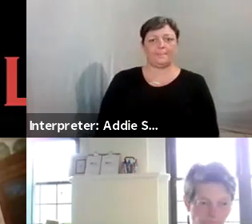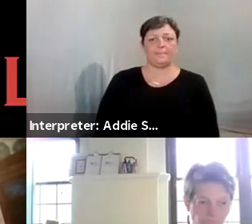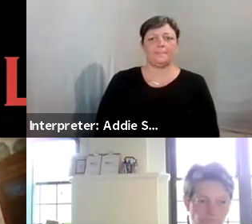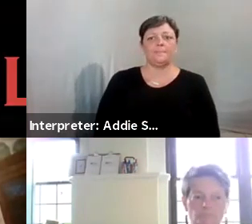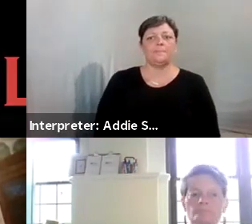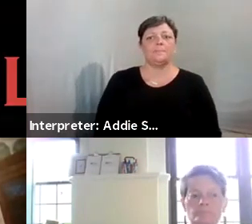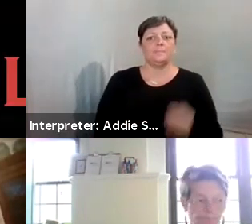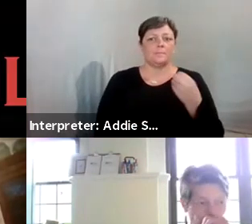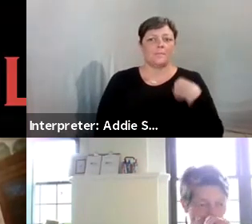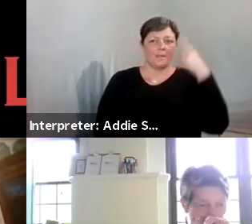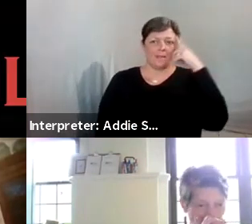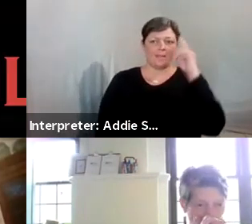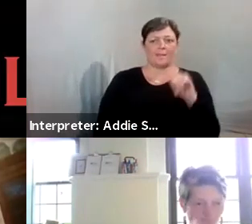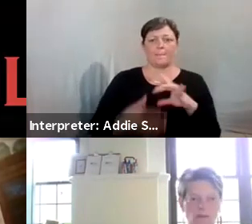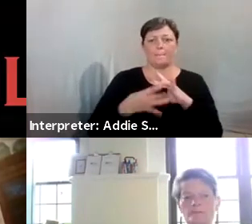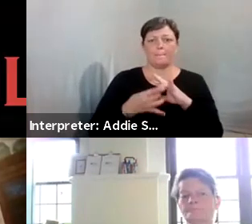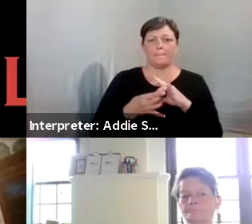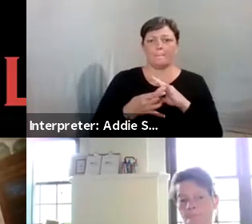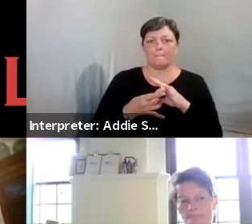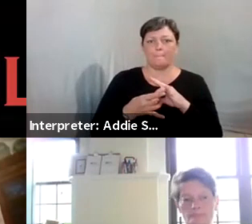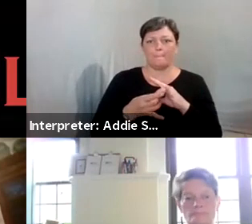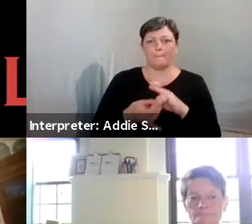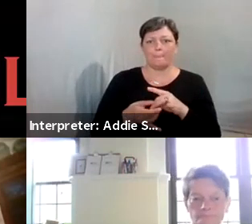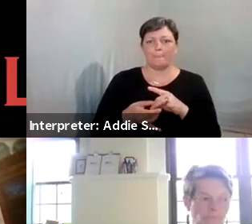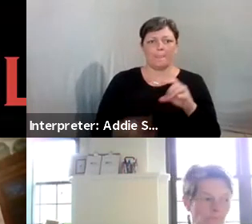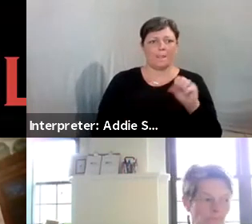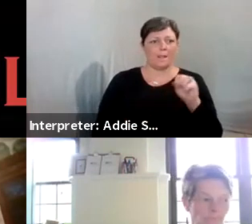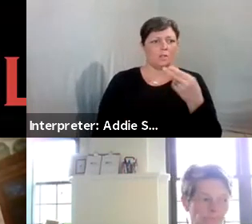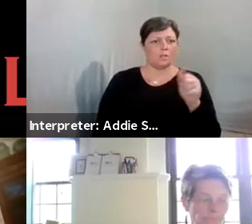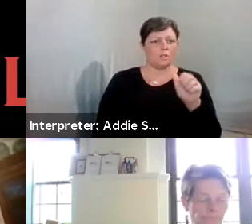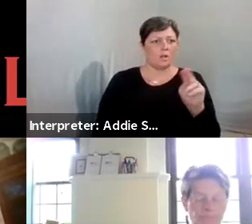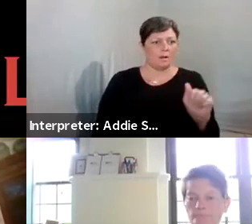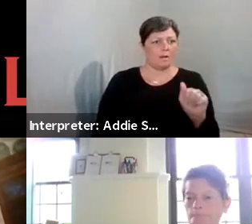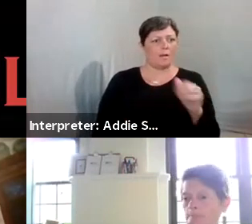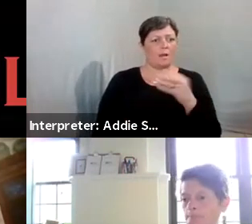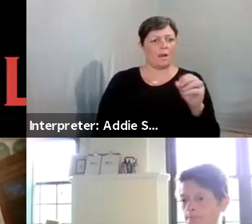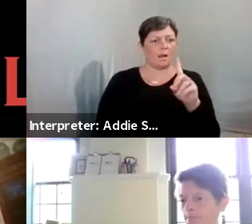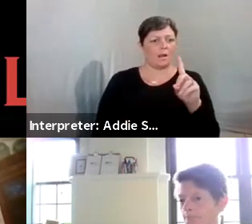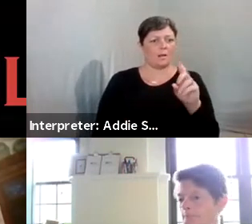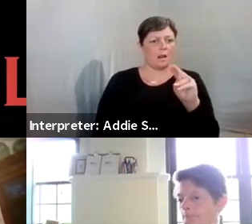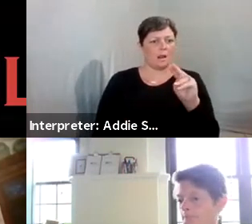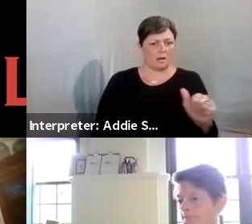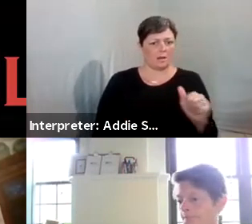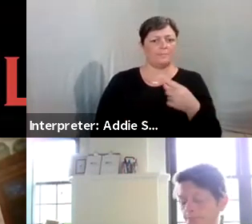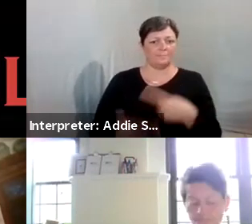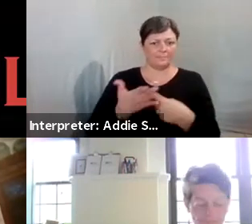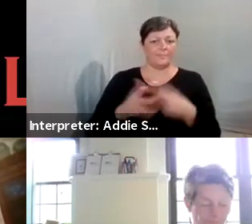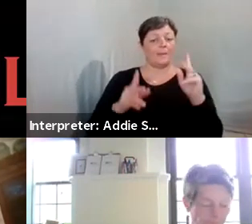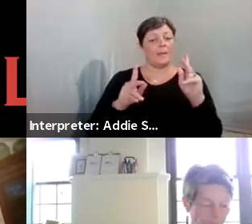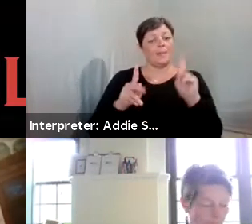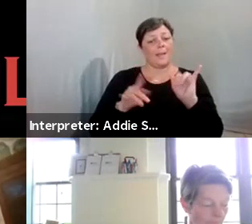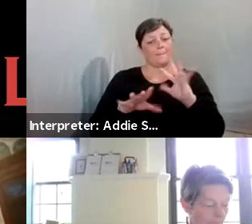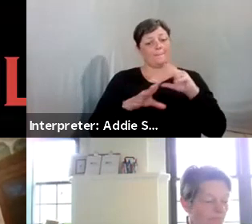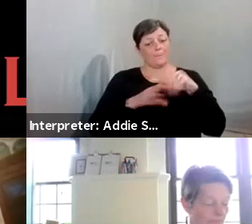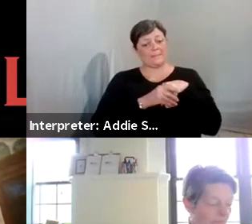So I think that goes to trying to find everything. Shannon and Donna, kind of what you all were talking about is that participant piece. And